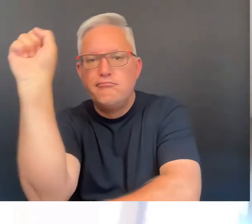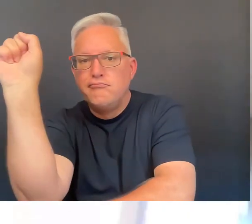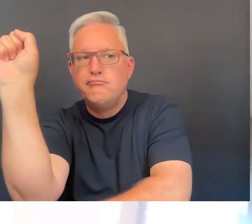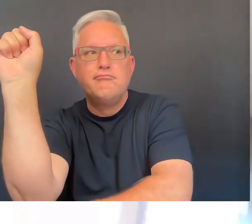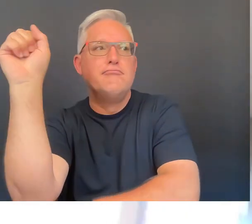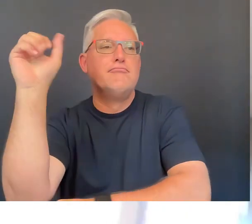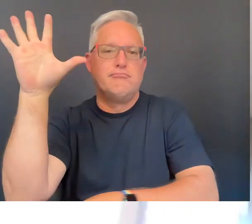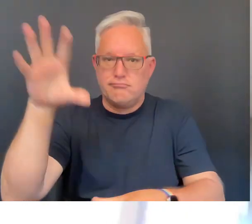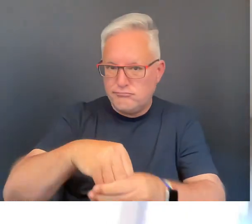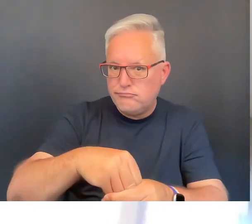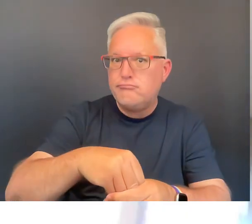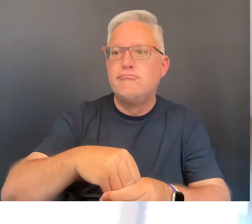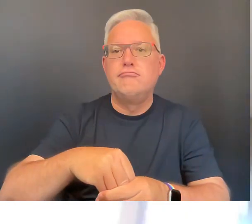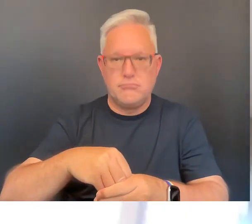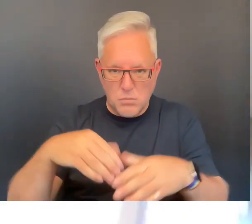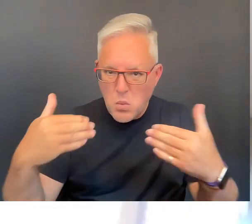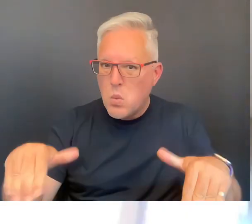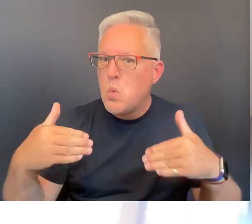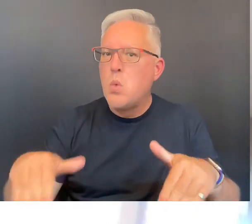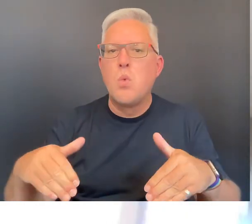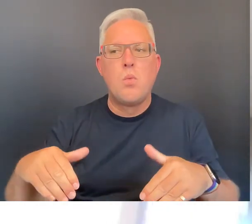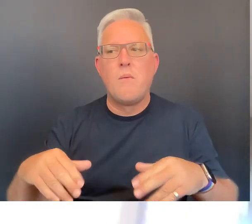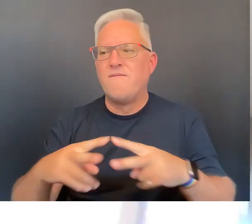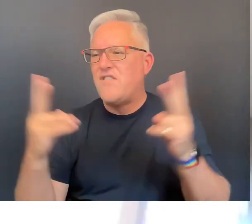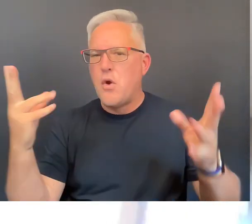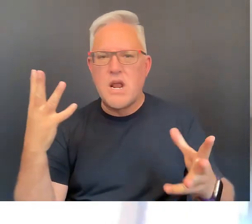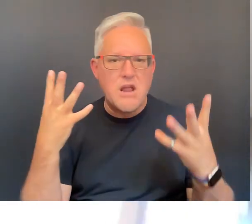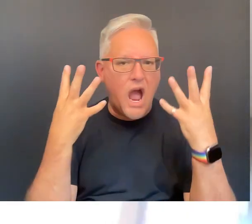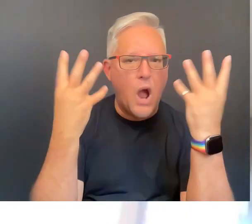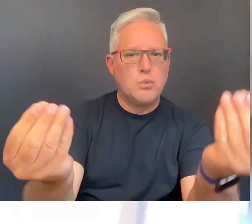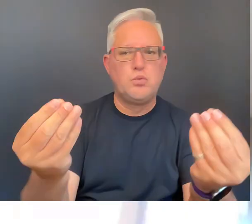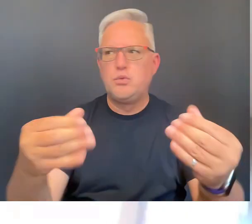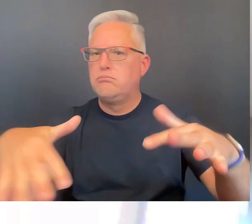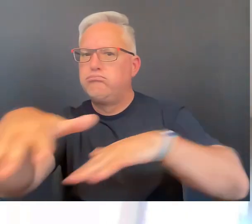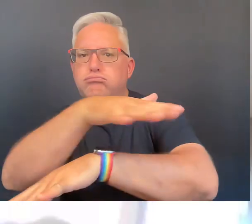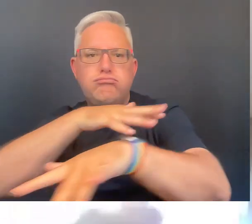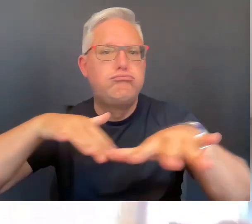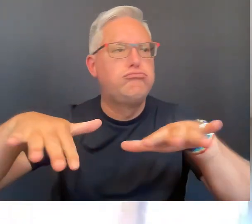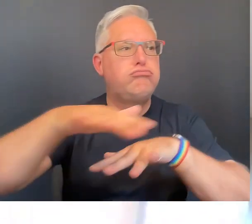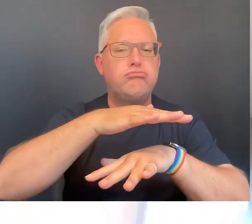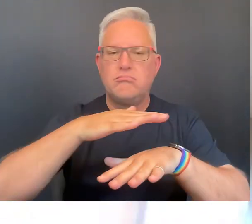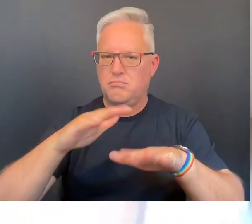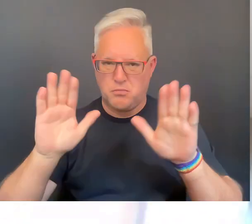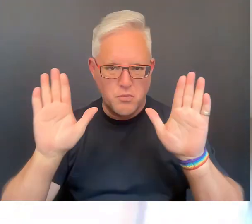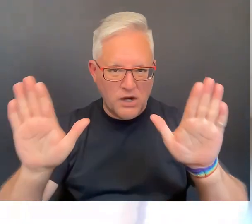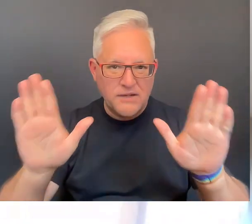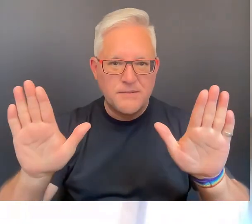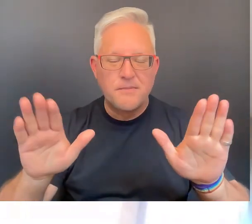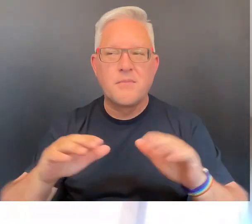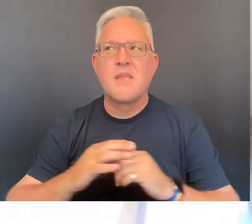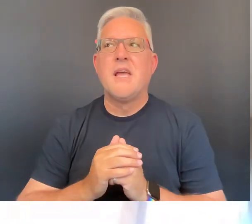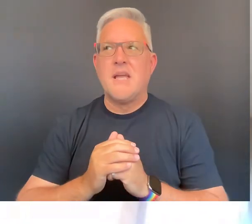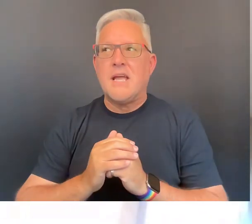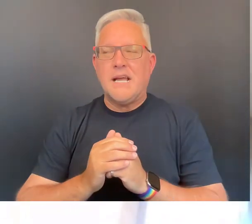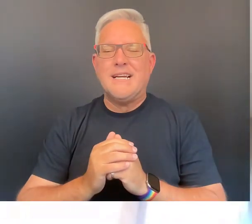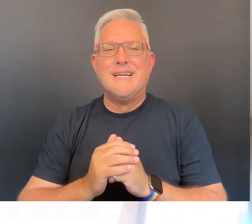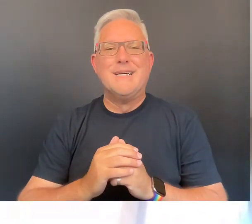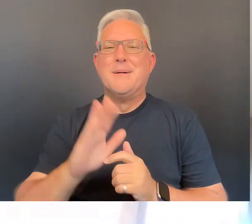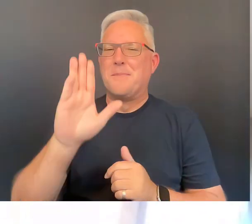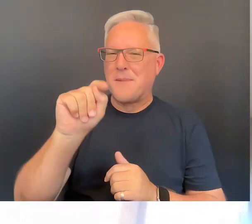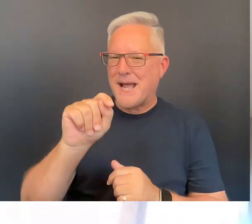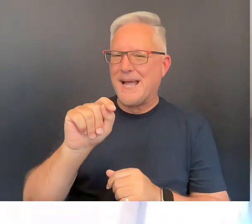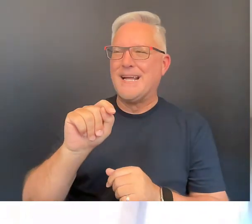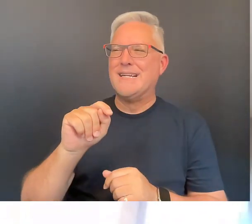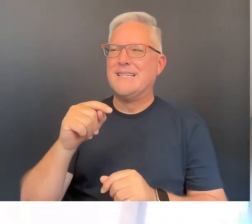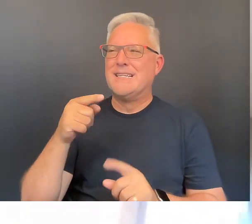or protest. Being out there is great, but when it comes to